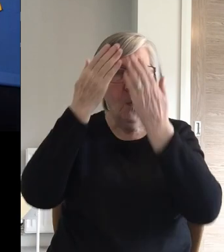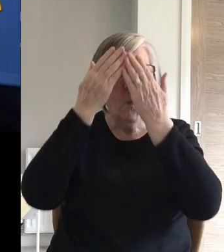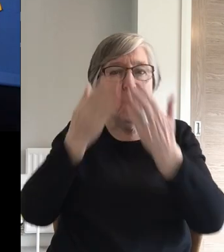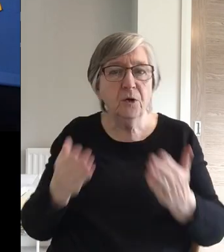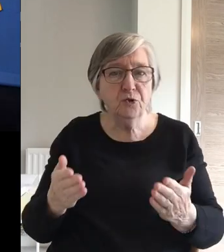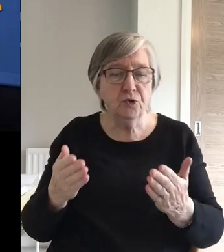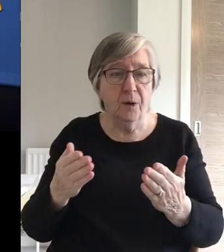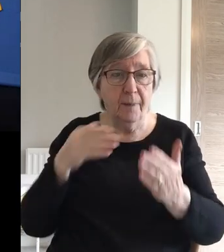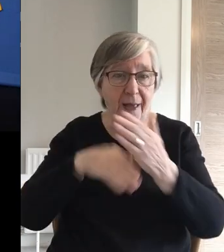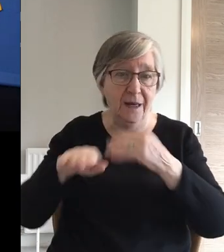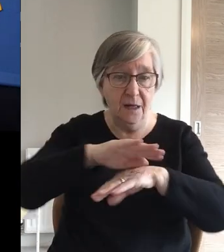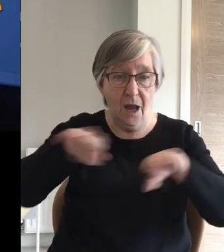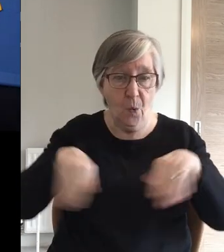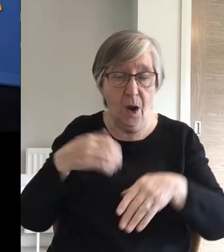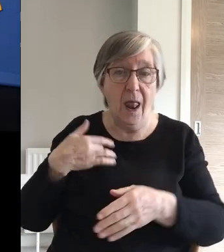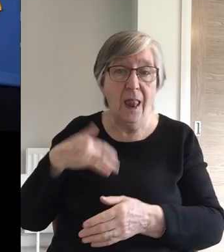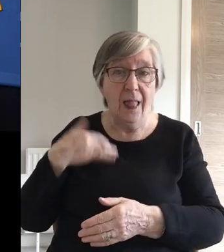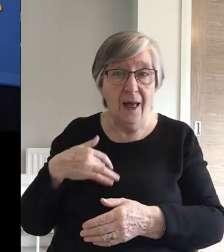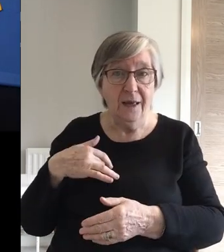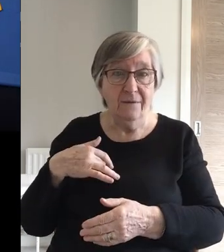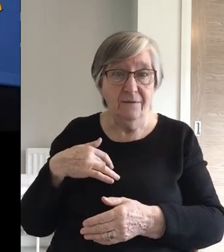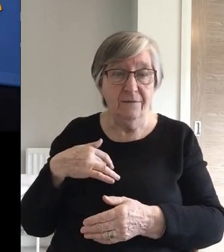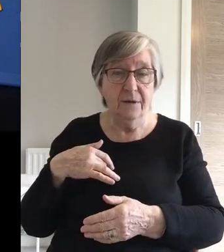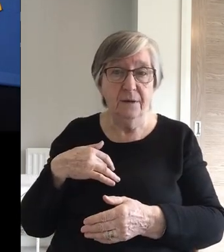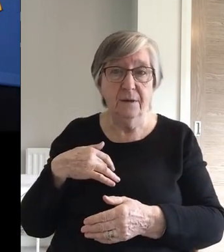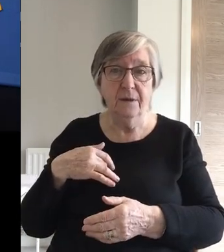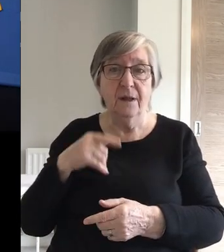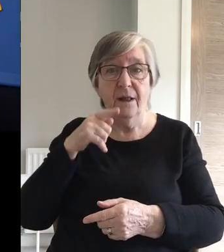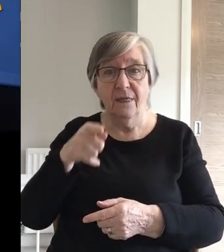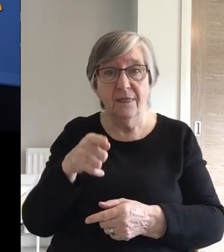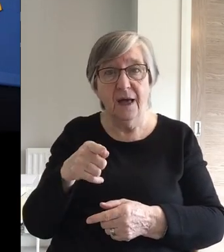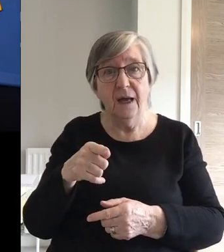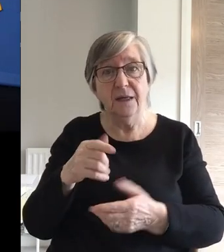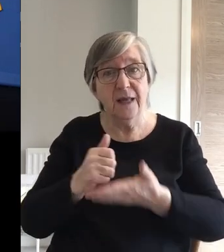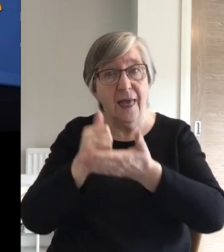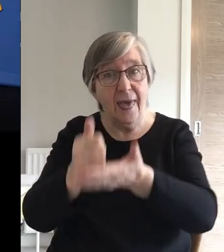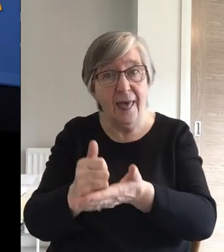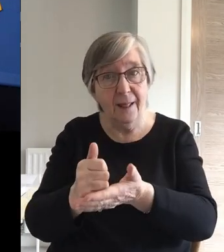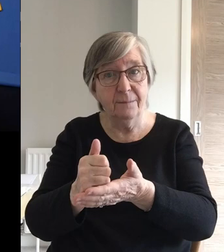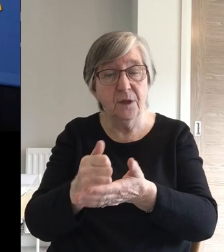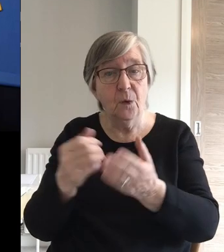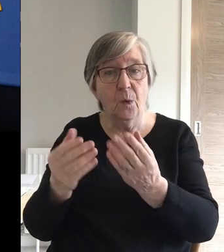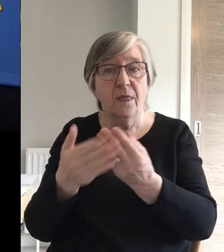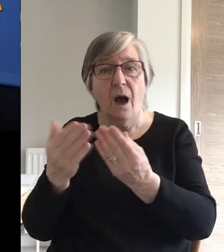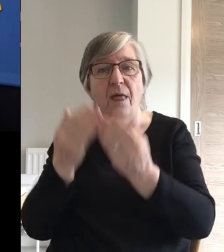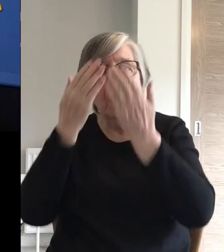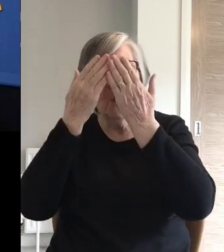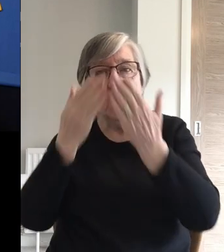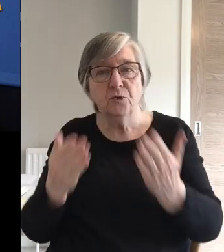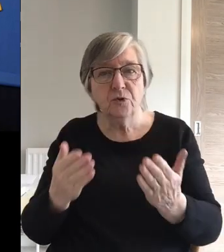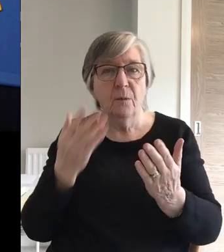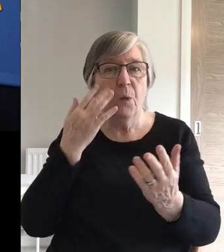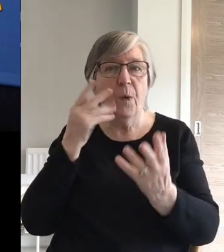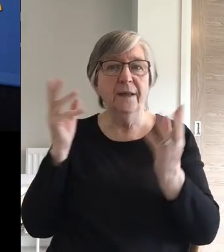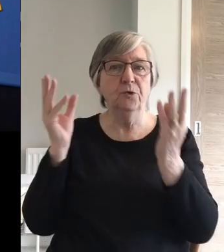an all-of-life response is fed by our worship in the more particular sense of its acts of